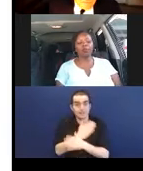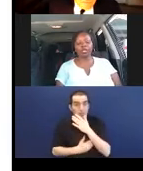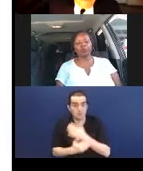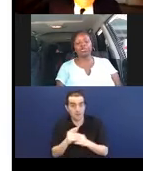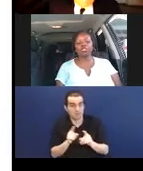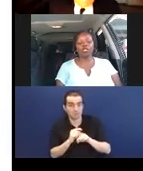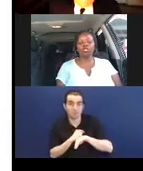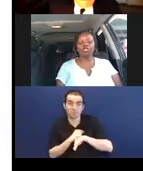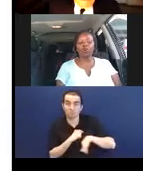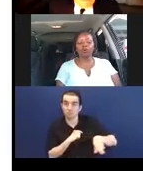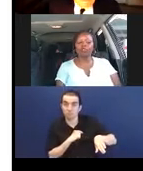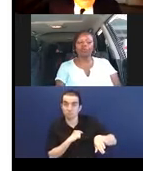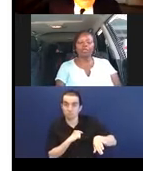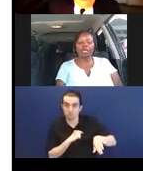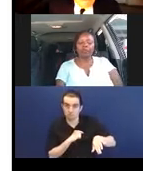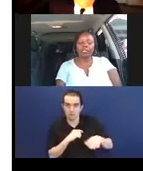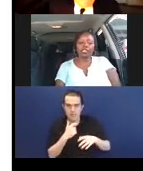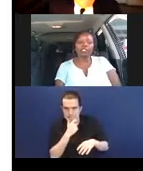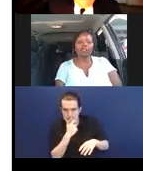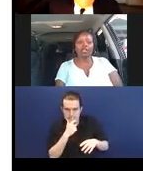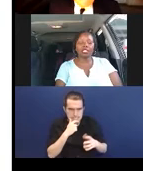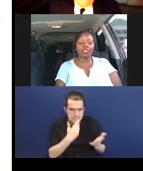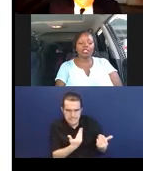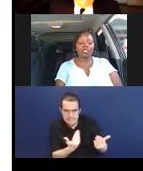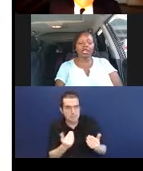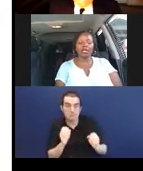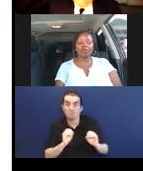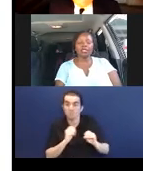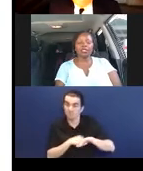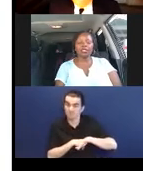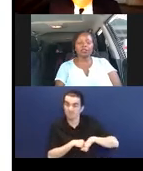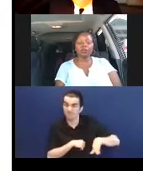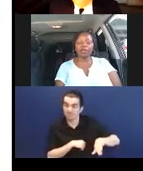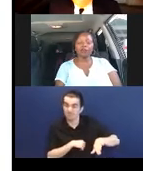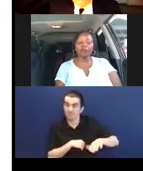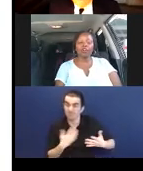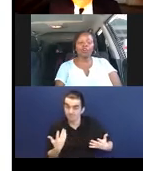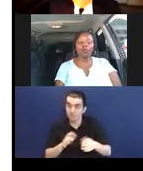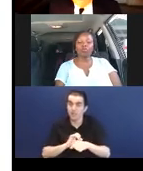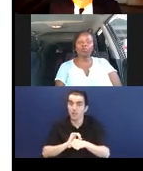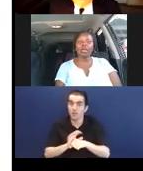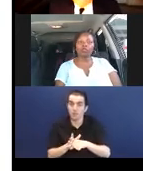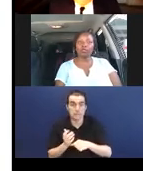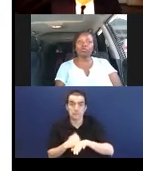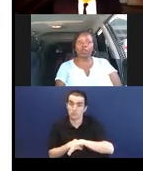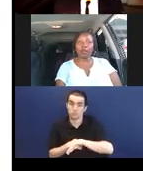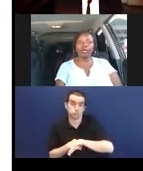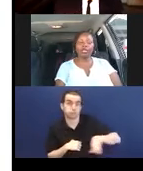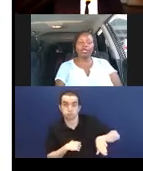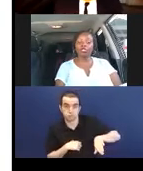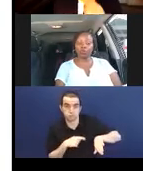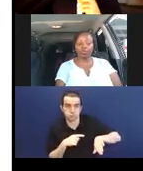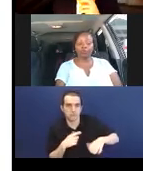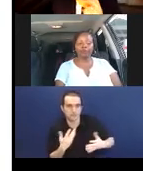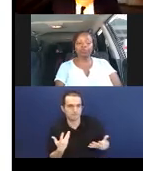Disabled people experience shown from the summit and the surveys carried by CDPF wrote to government